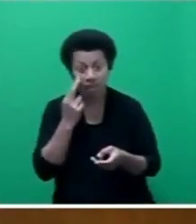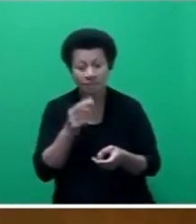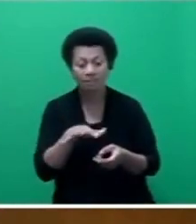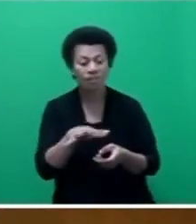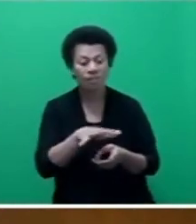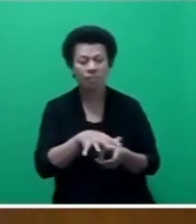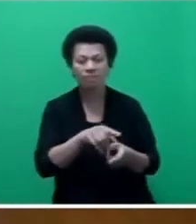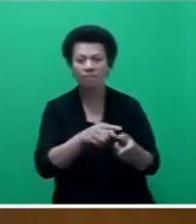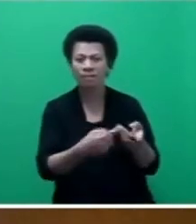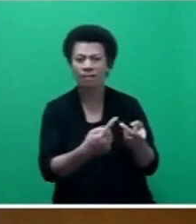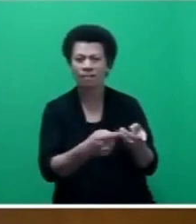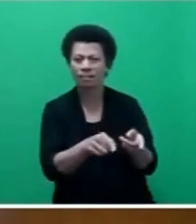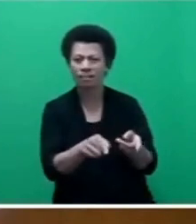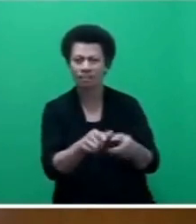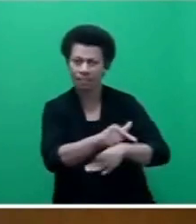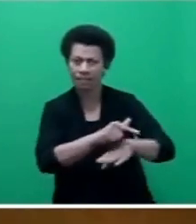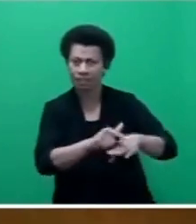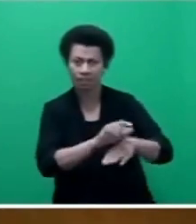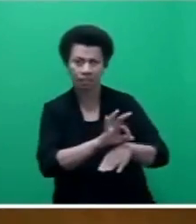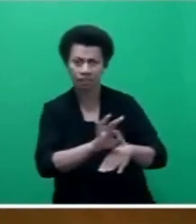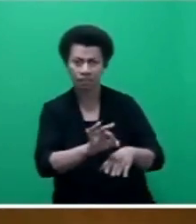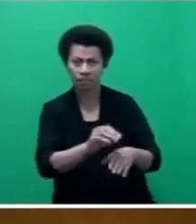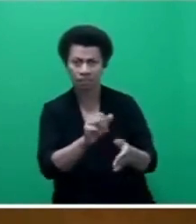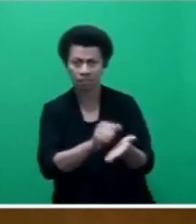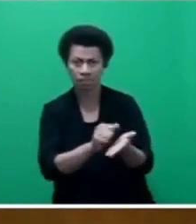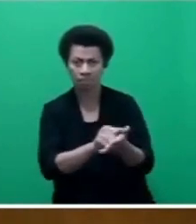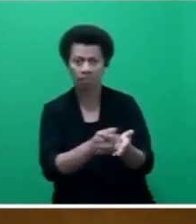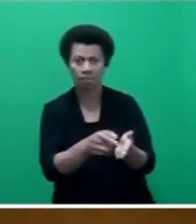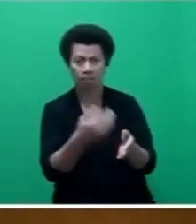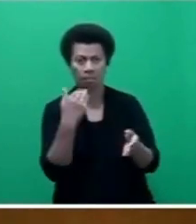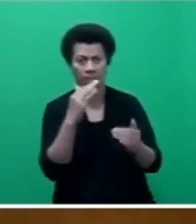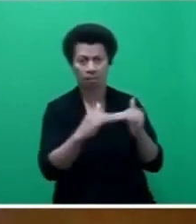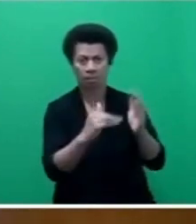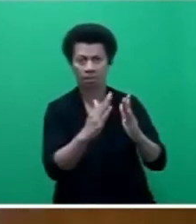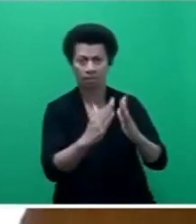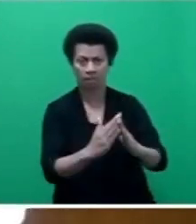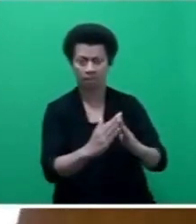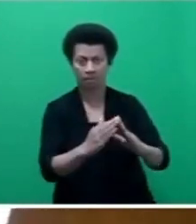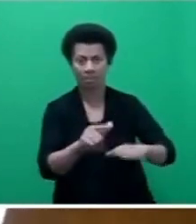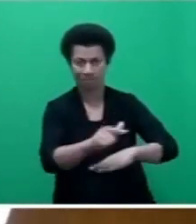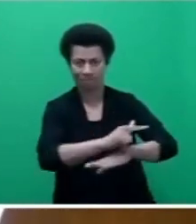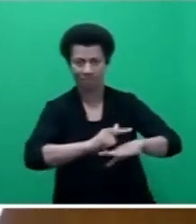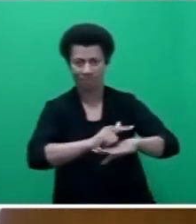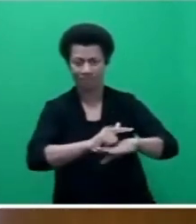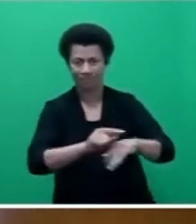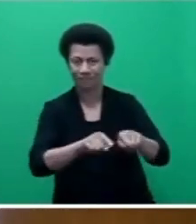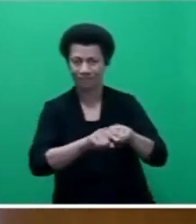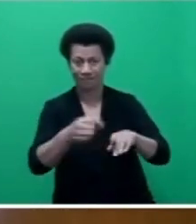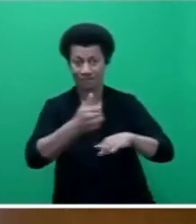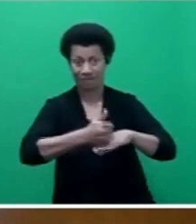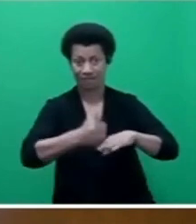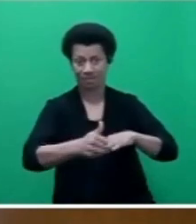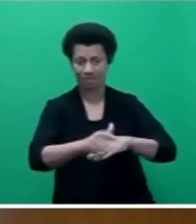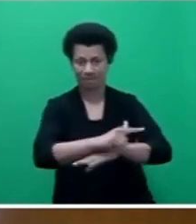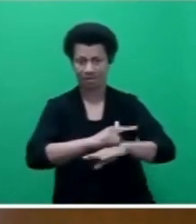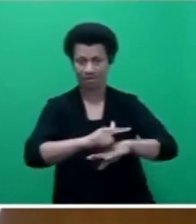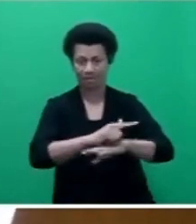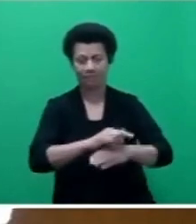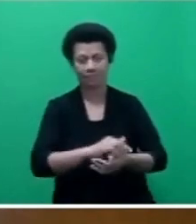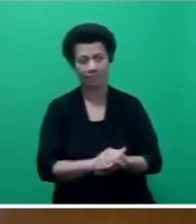land. In this case, as you heard, state land. If my government was